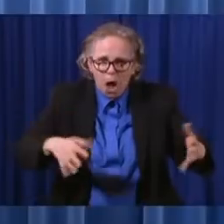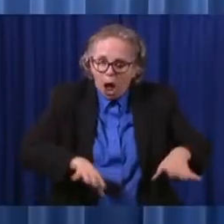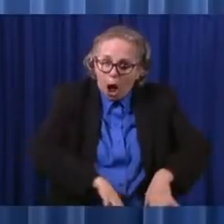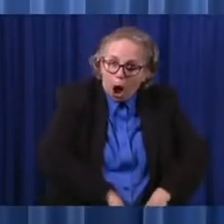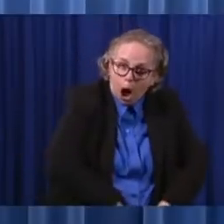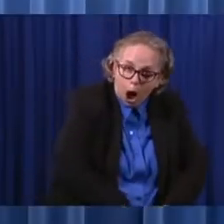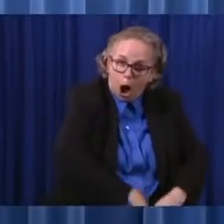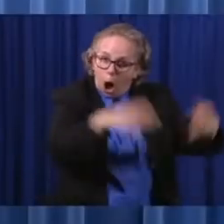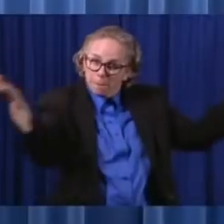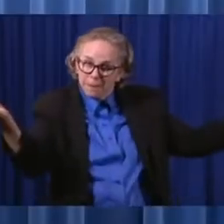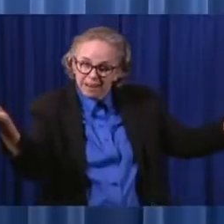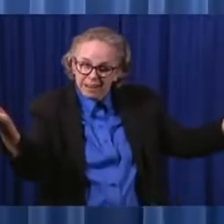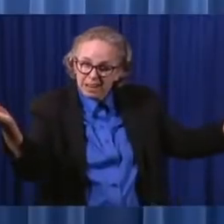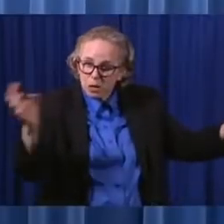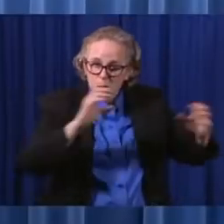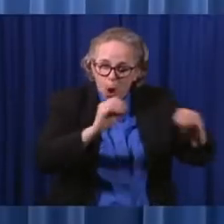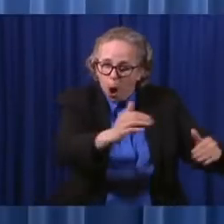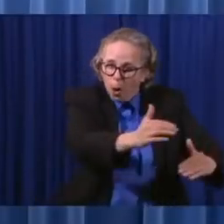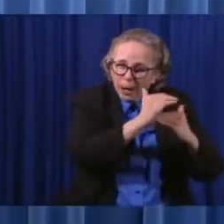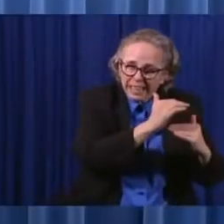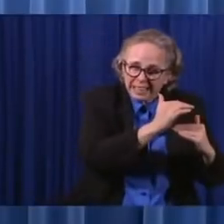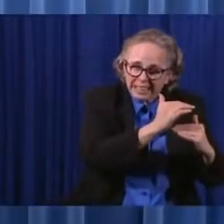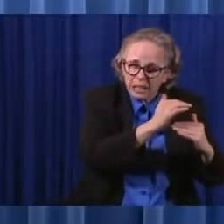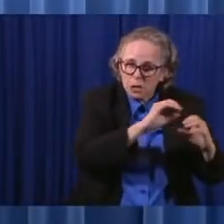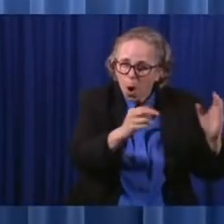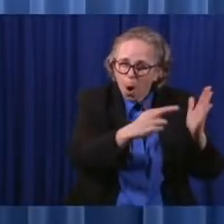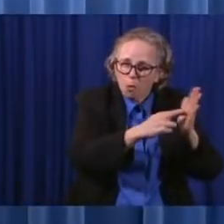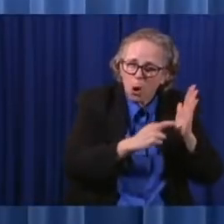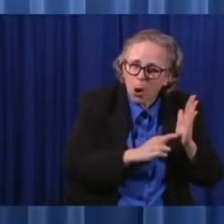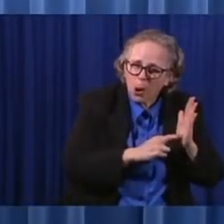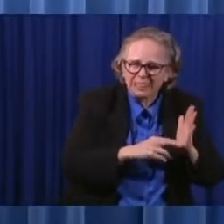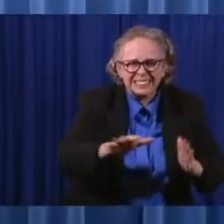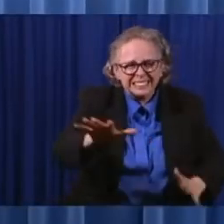your governor, irresponsible to do that.